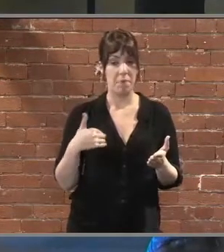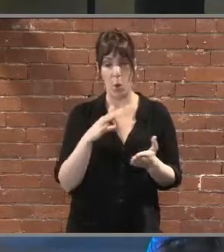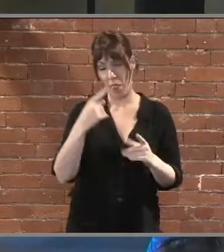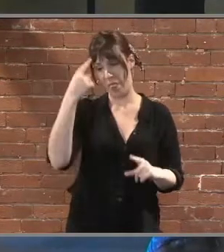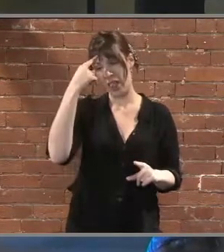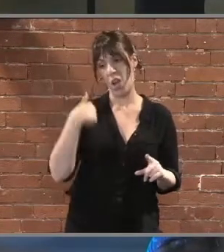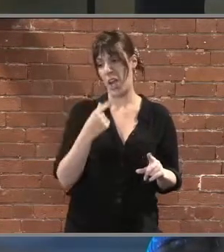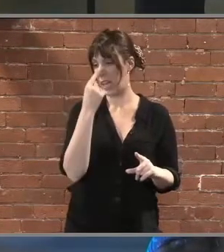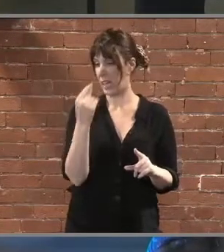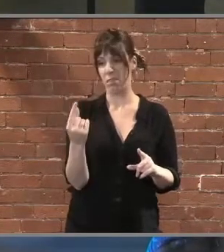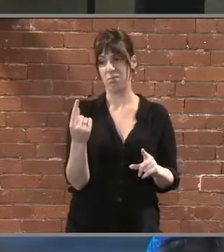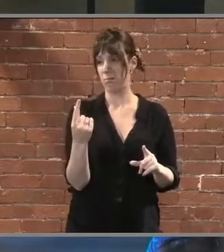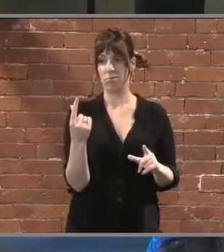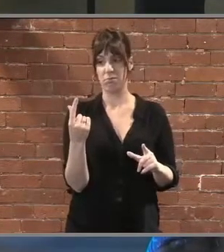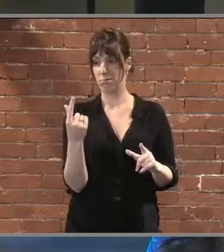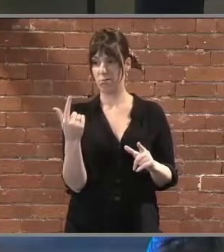have,